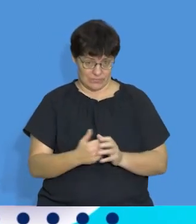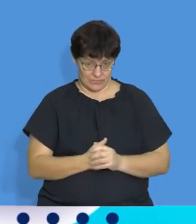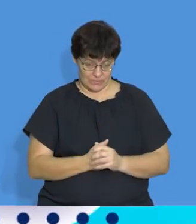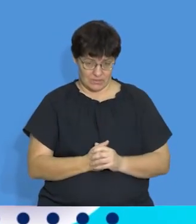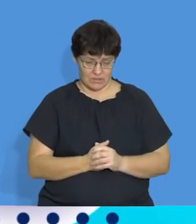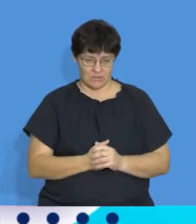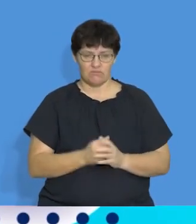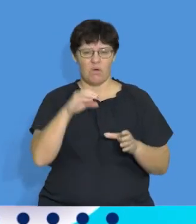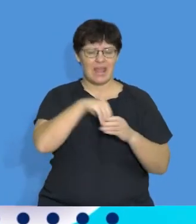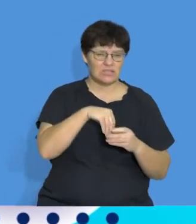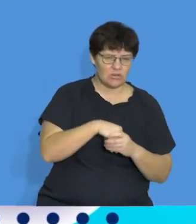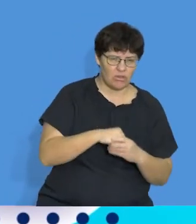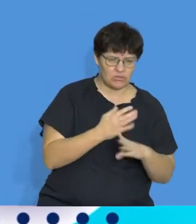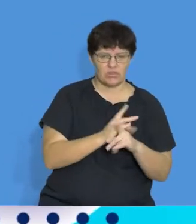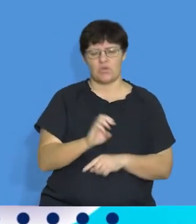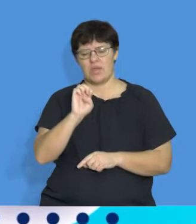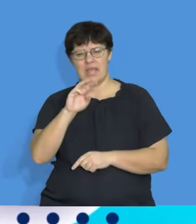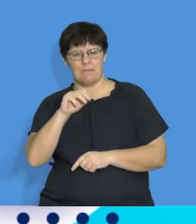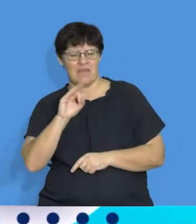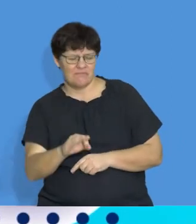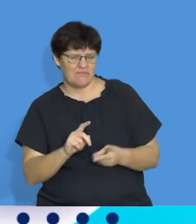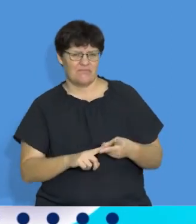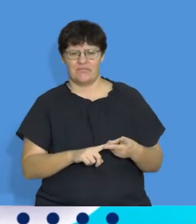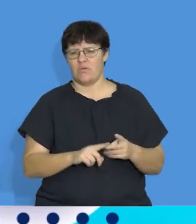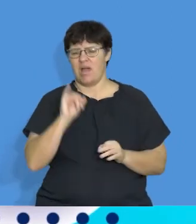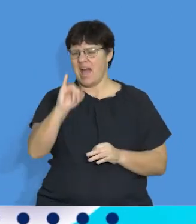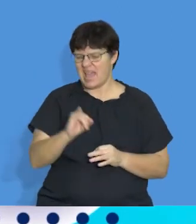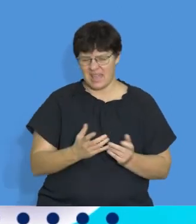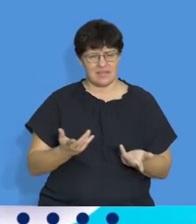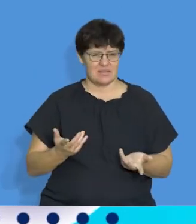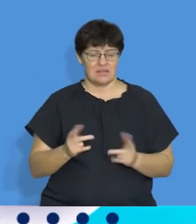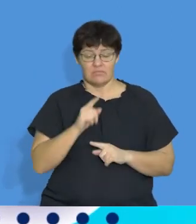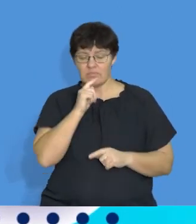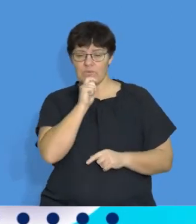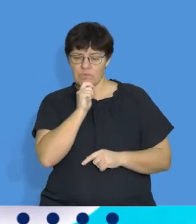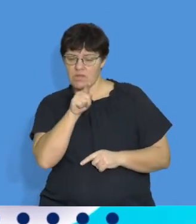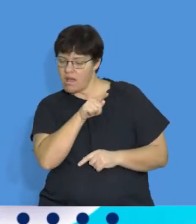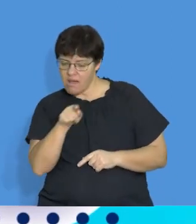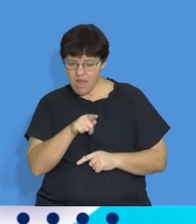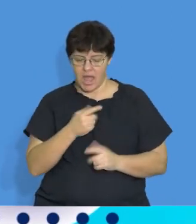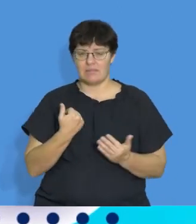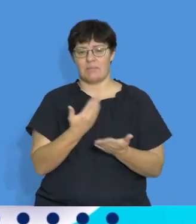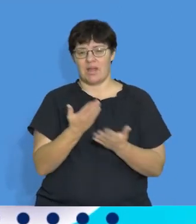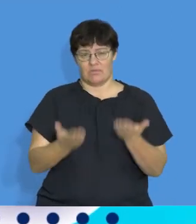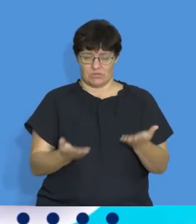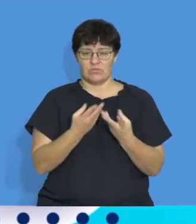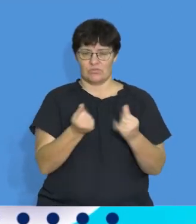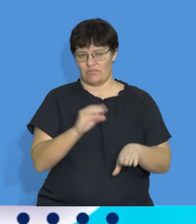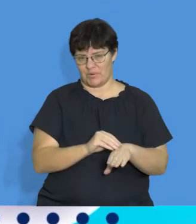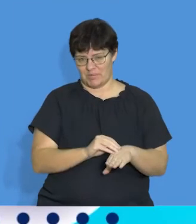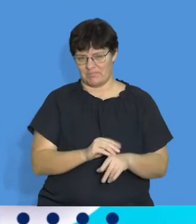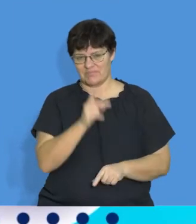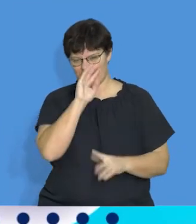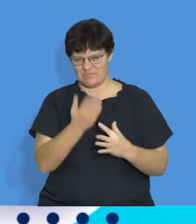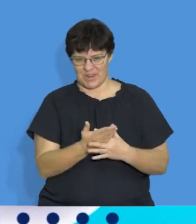internal resistance, your EMF, your current. So we'll try and make use and apply this equation in solving problems. Let's take a short